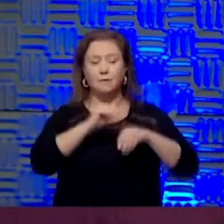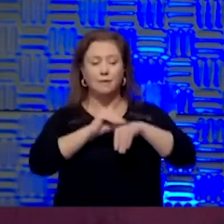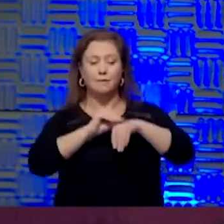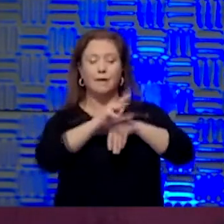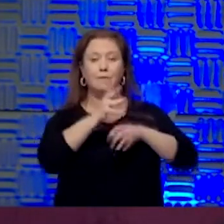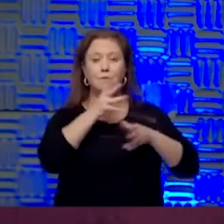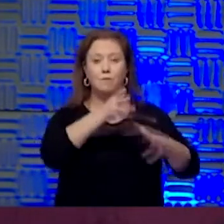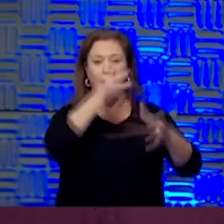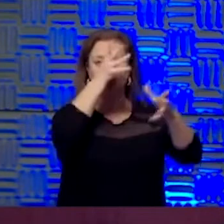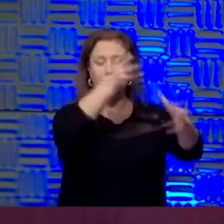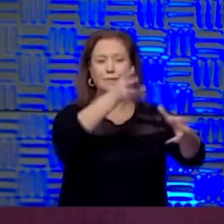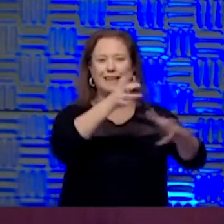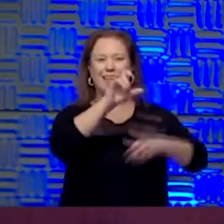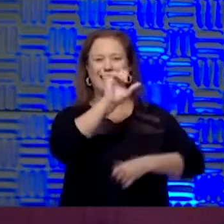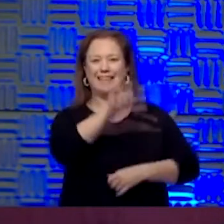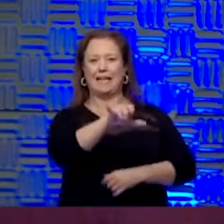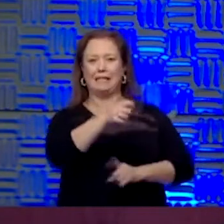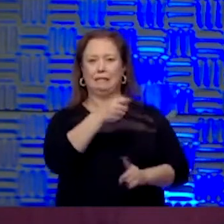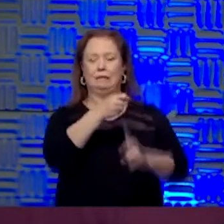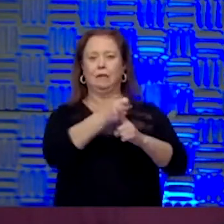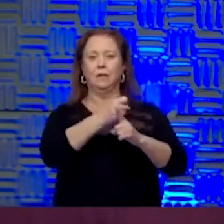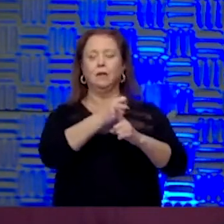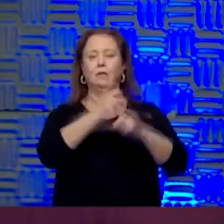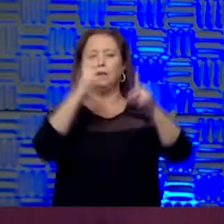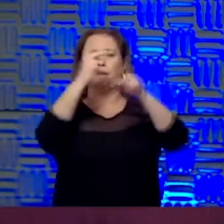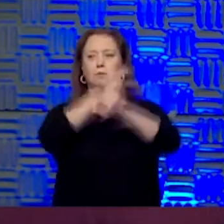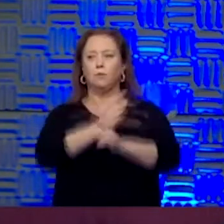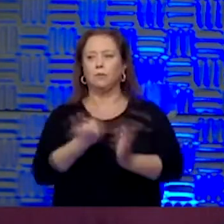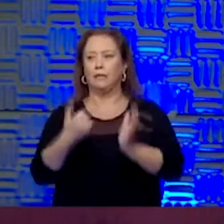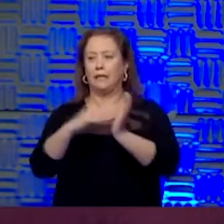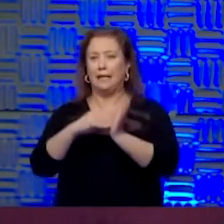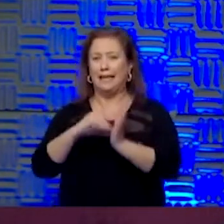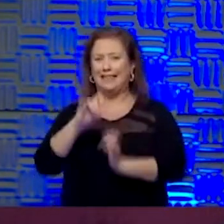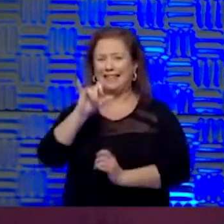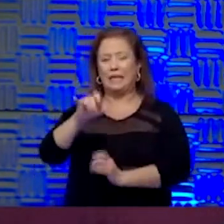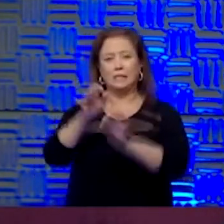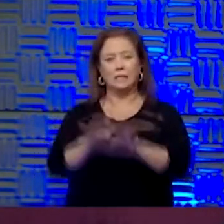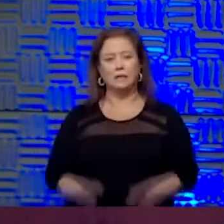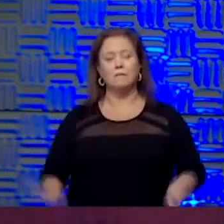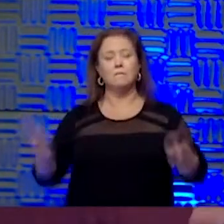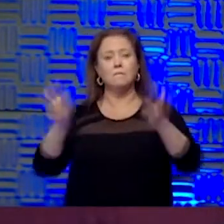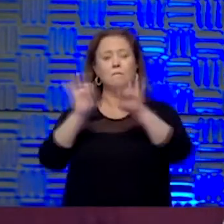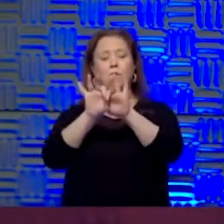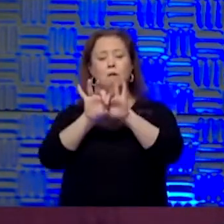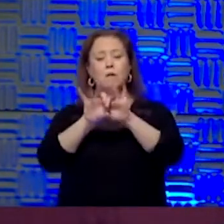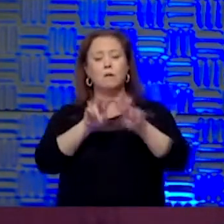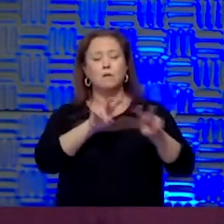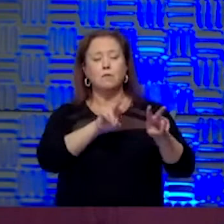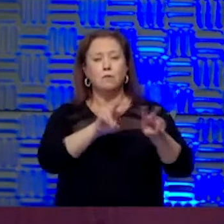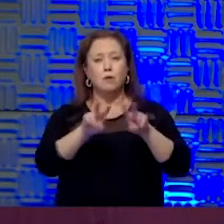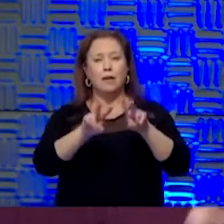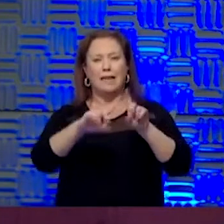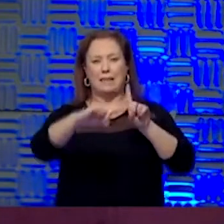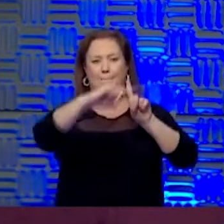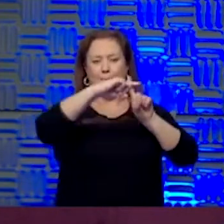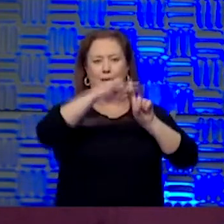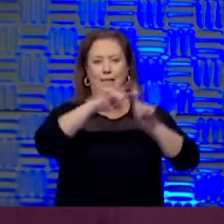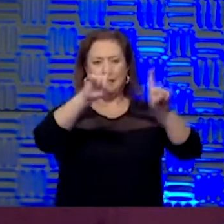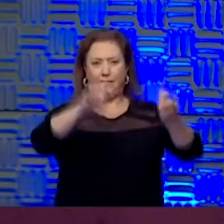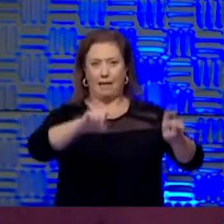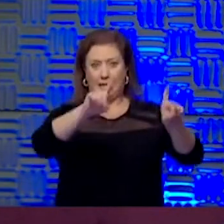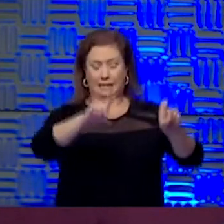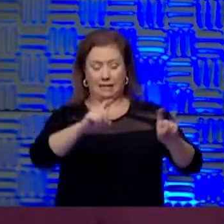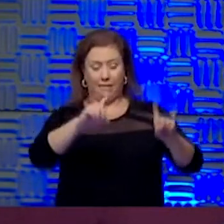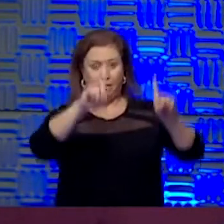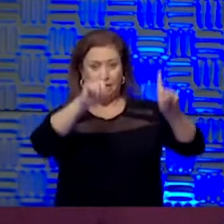where the chain begins to worsen again. Yes. And that's why it's so important to look at the number of positive tests. If